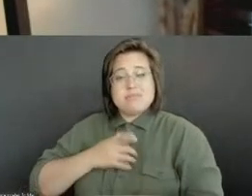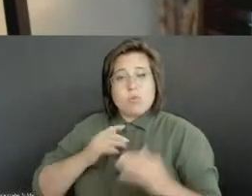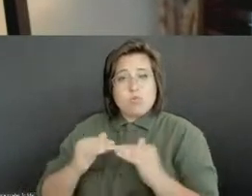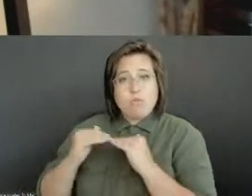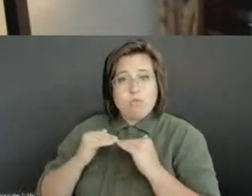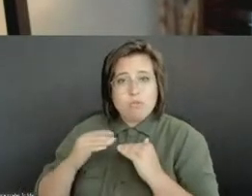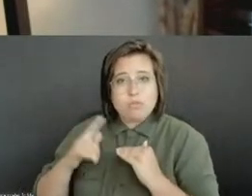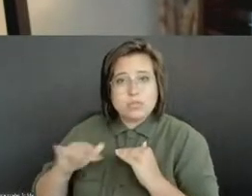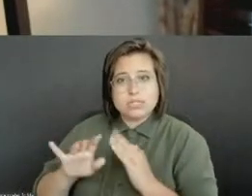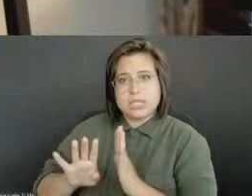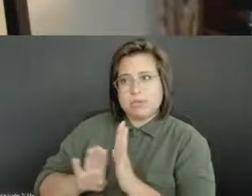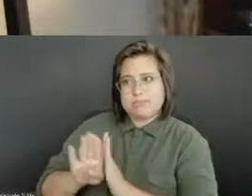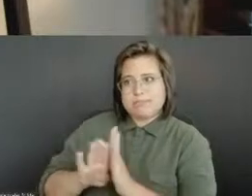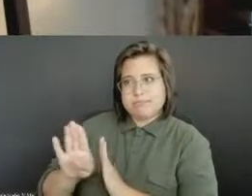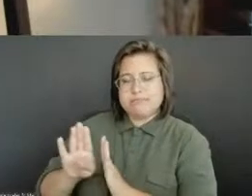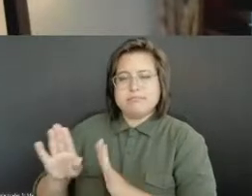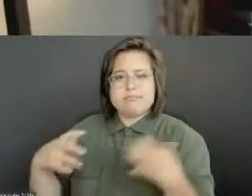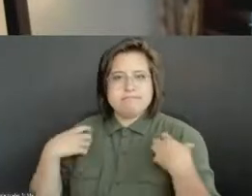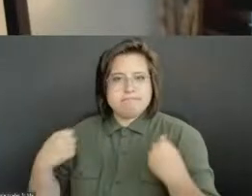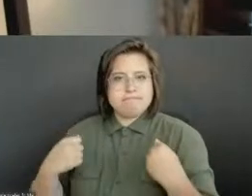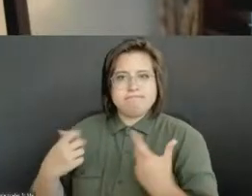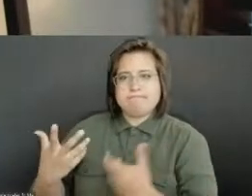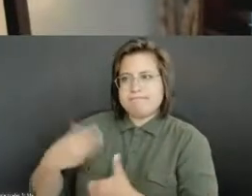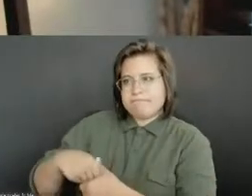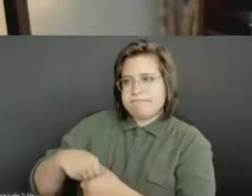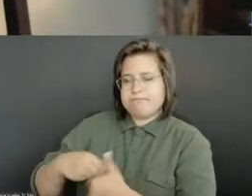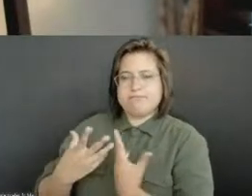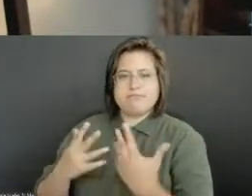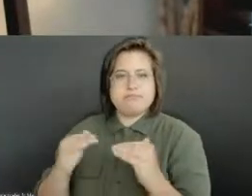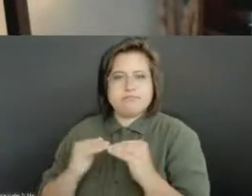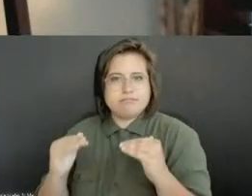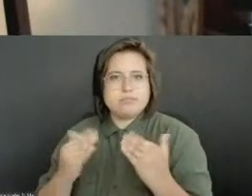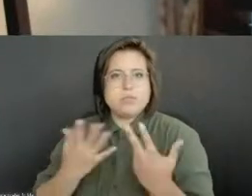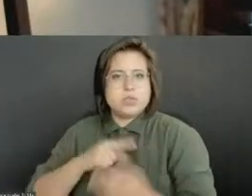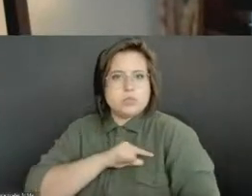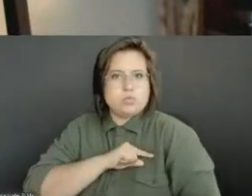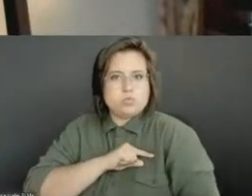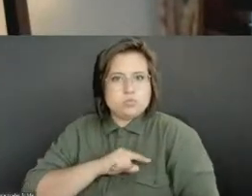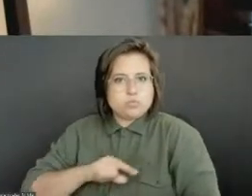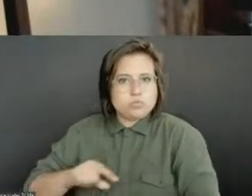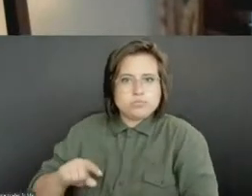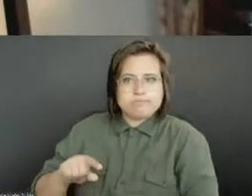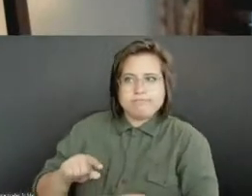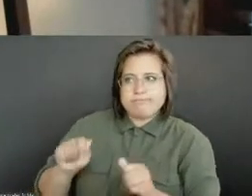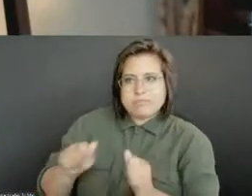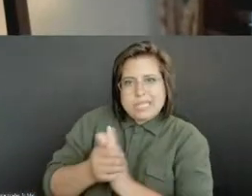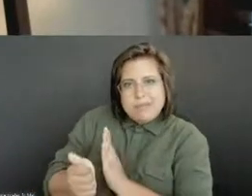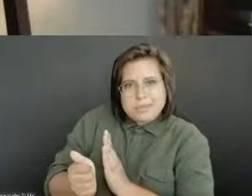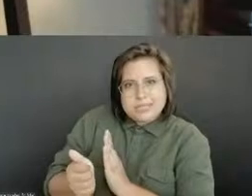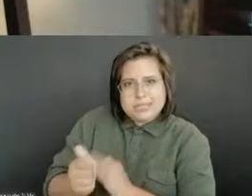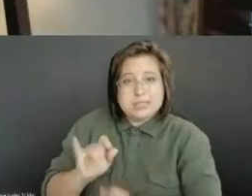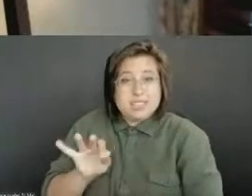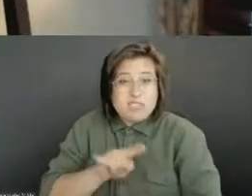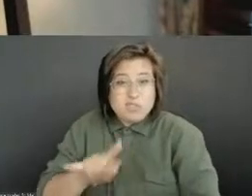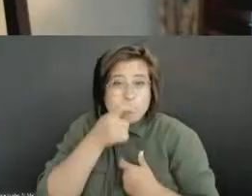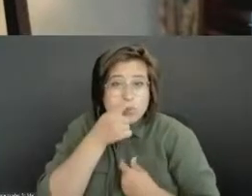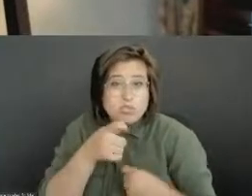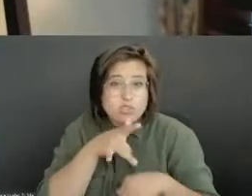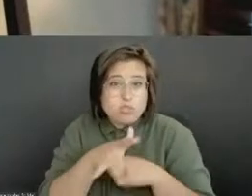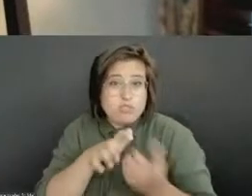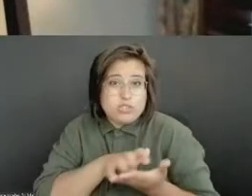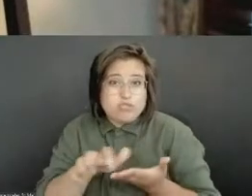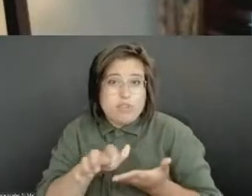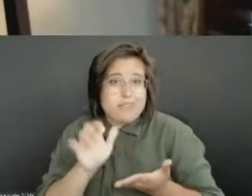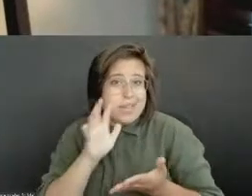and inclusion competencies that will be released at the end of this year. If the committee is interested in an early draft, we're happy to send those along. I think